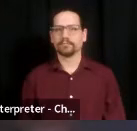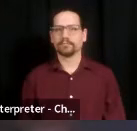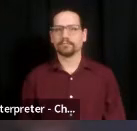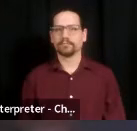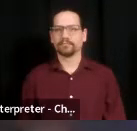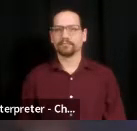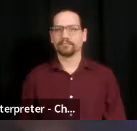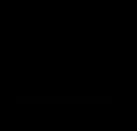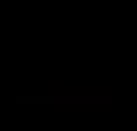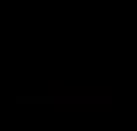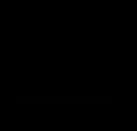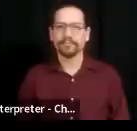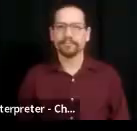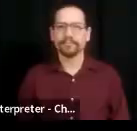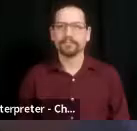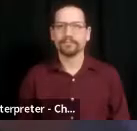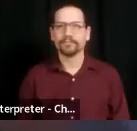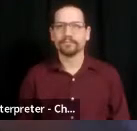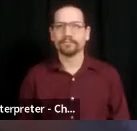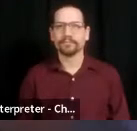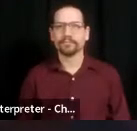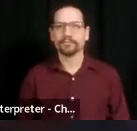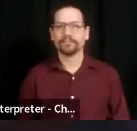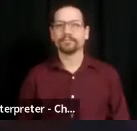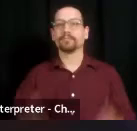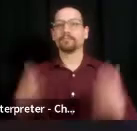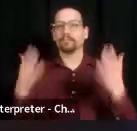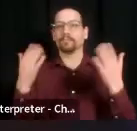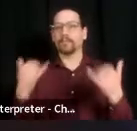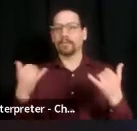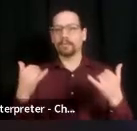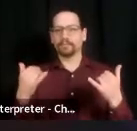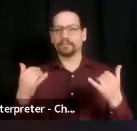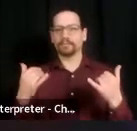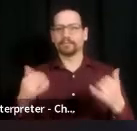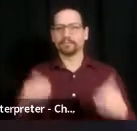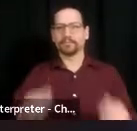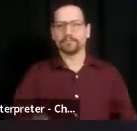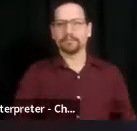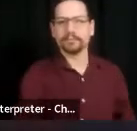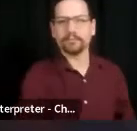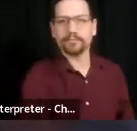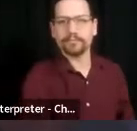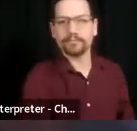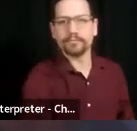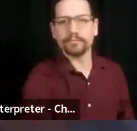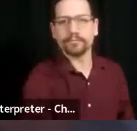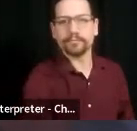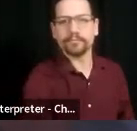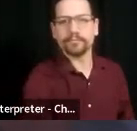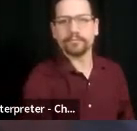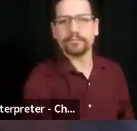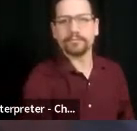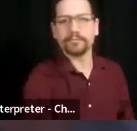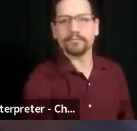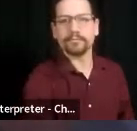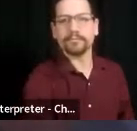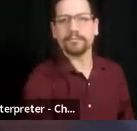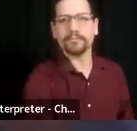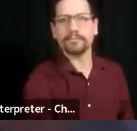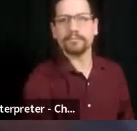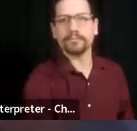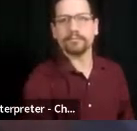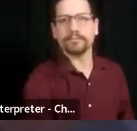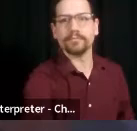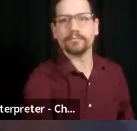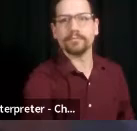el gobernador de McKee. You again to the message for staying home, and I'm going to turn it back to the governor for questions.